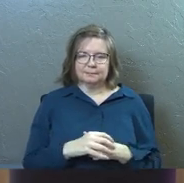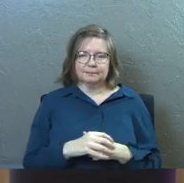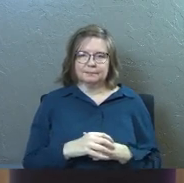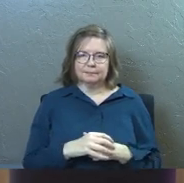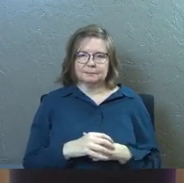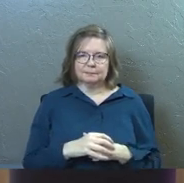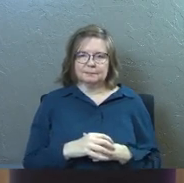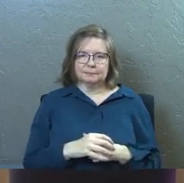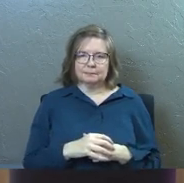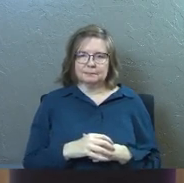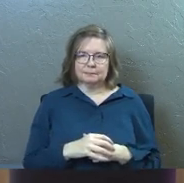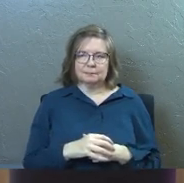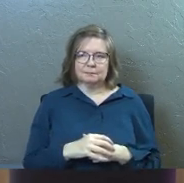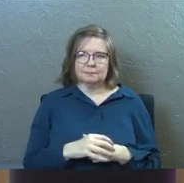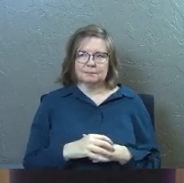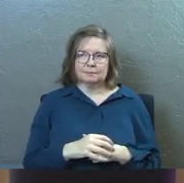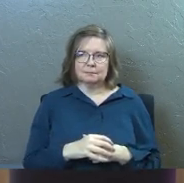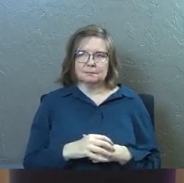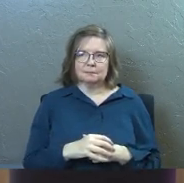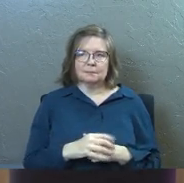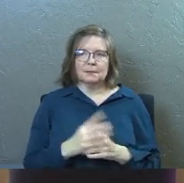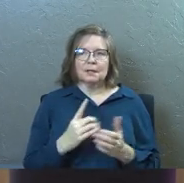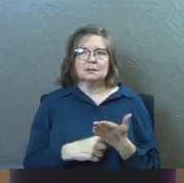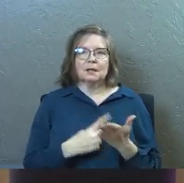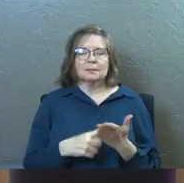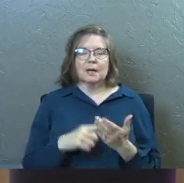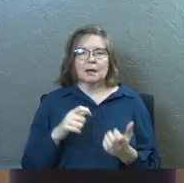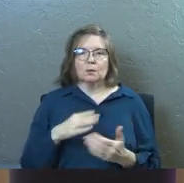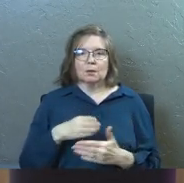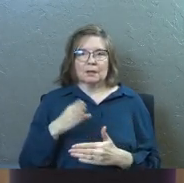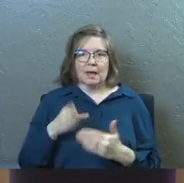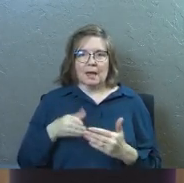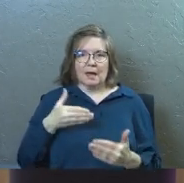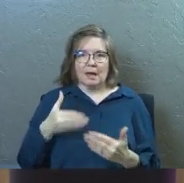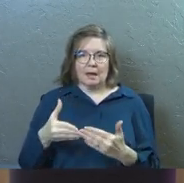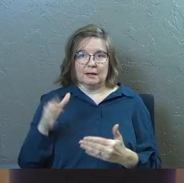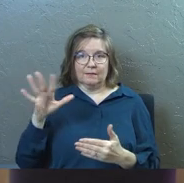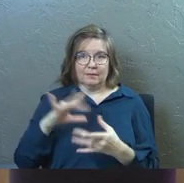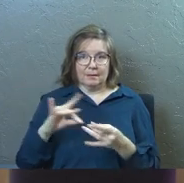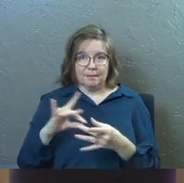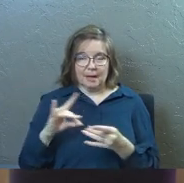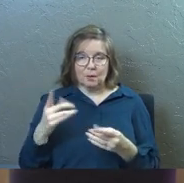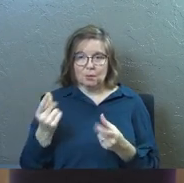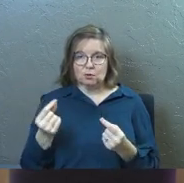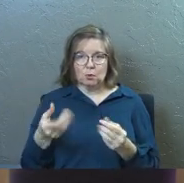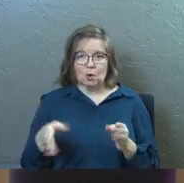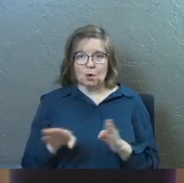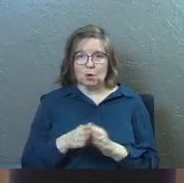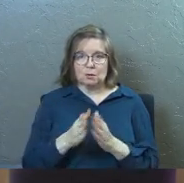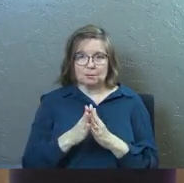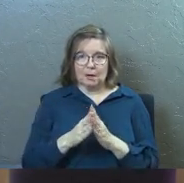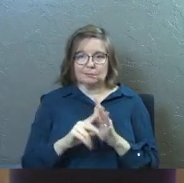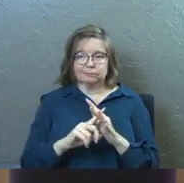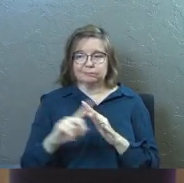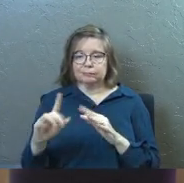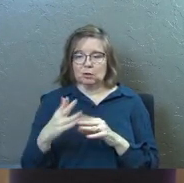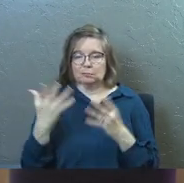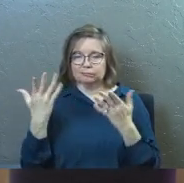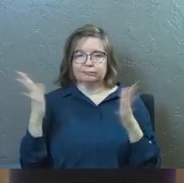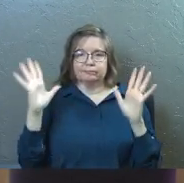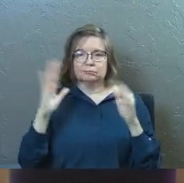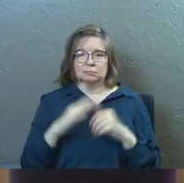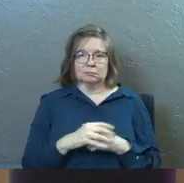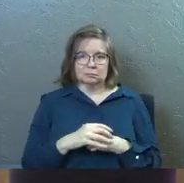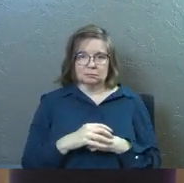Sometimes we come to the end of the message and we just do a closing prayer and go into the song, and that's it.